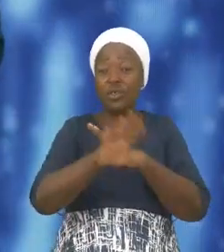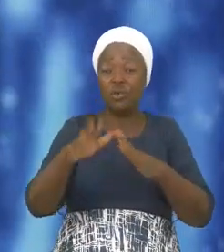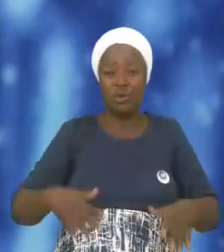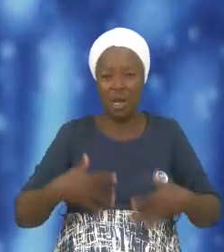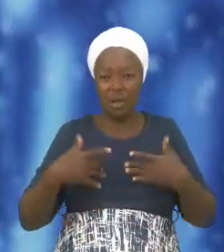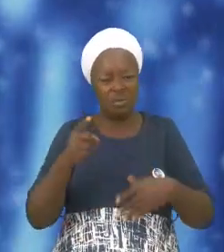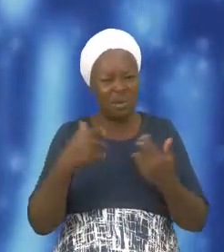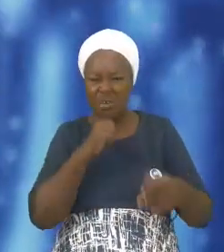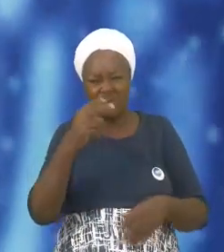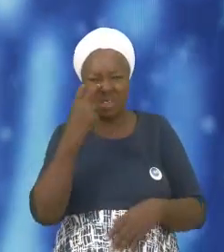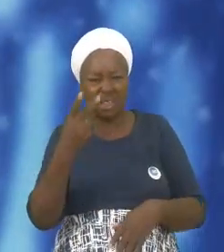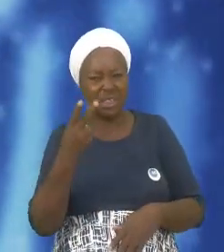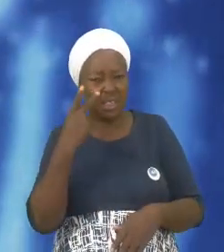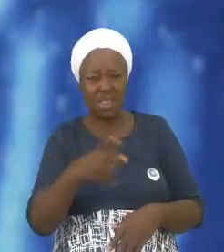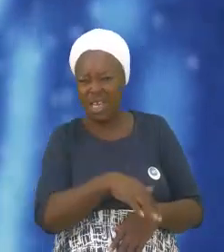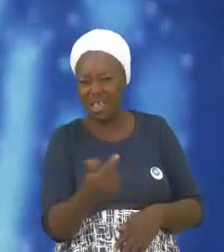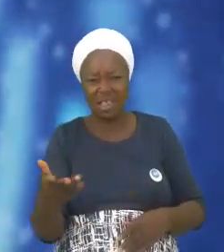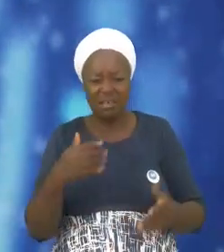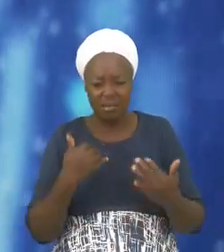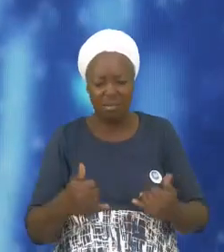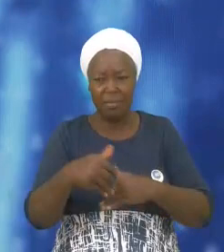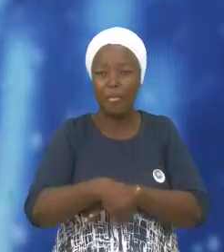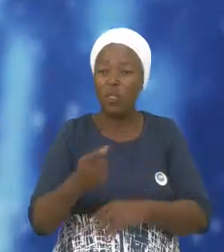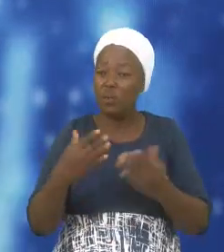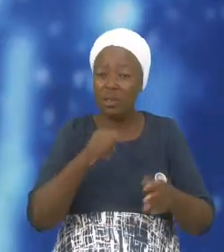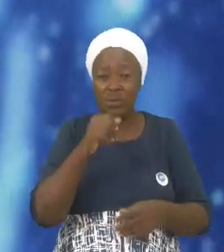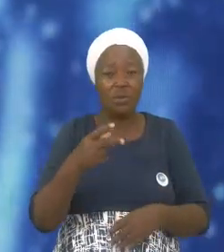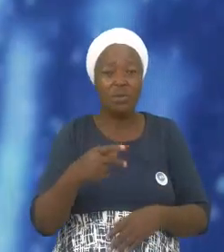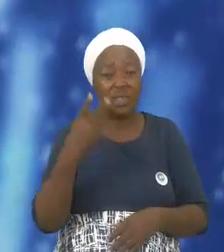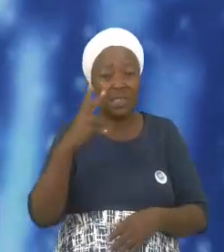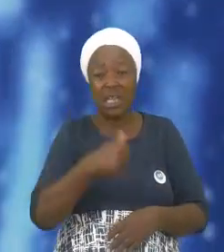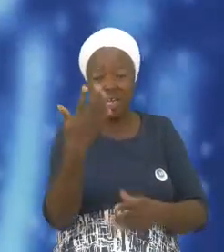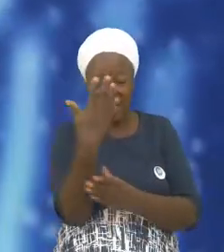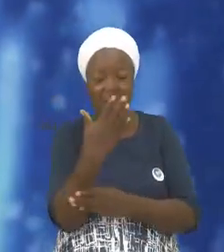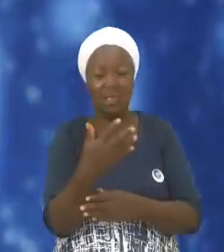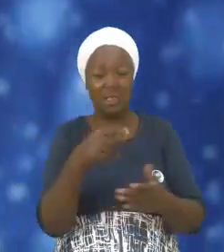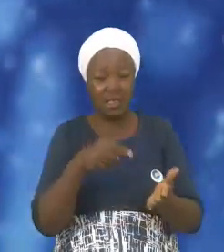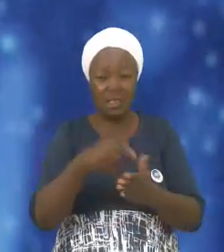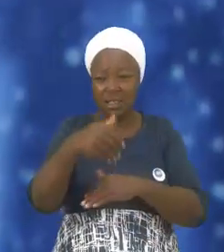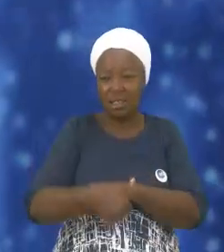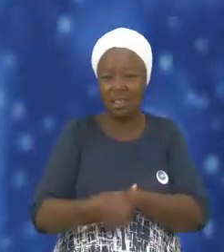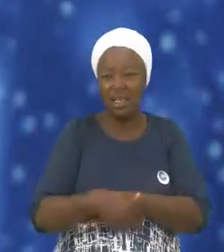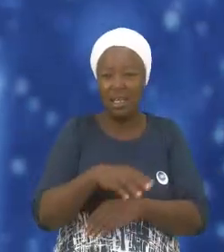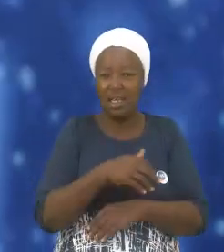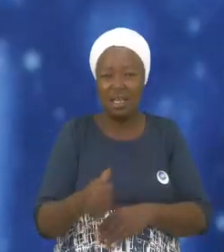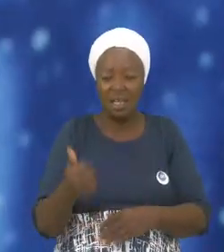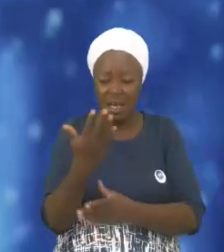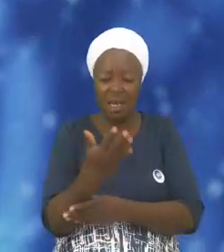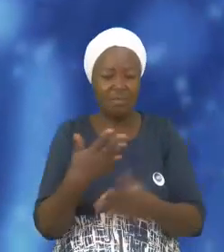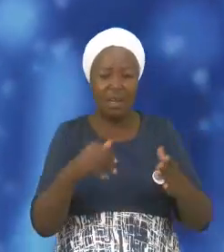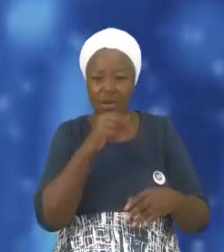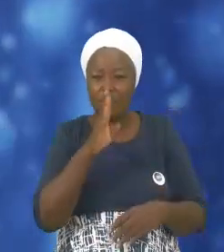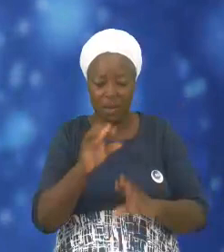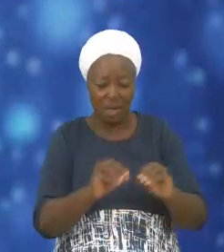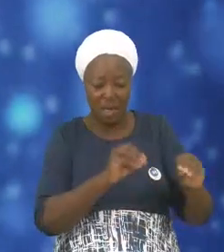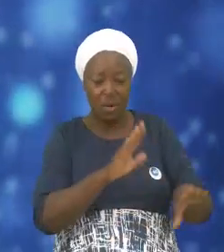not see any sign tonight. You might not see any hand tonight. A hand might not be laid upon